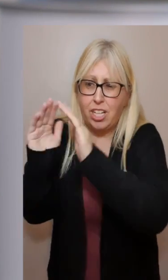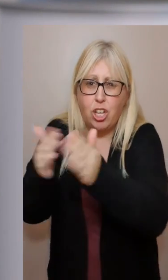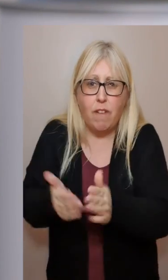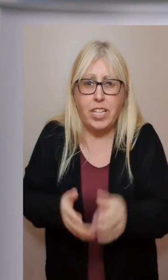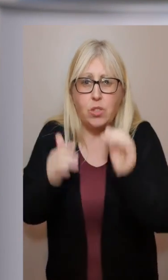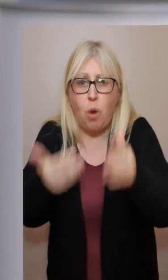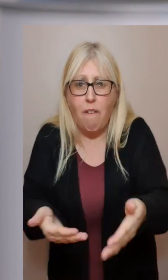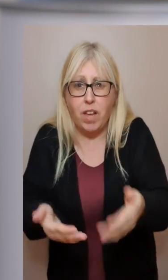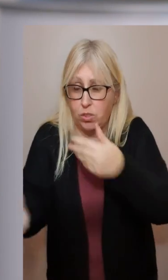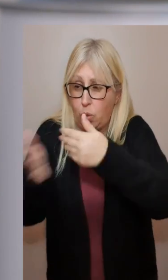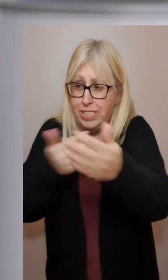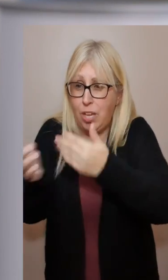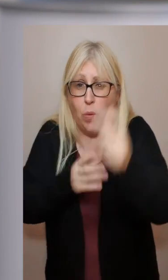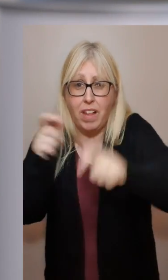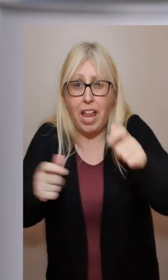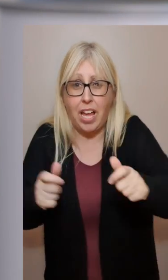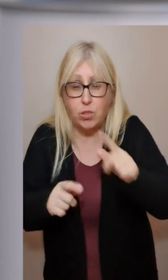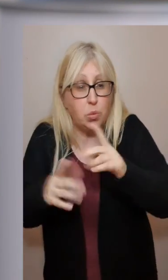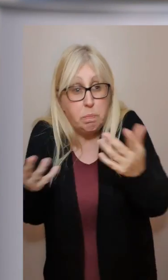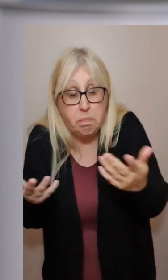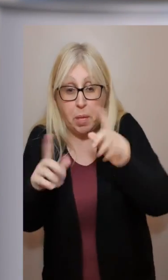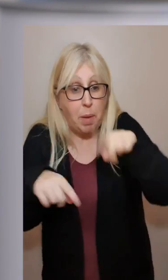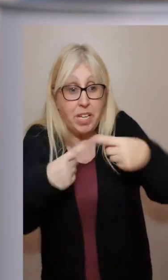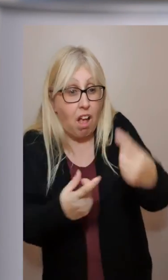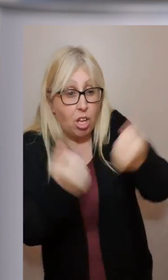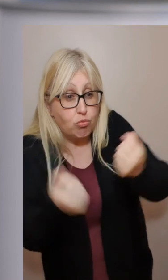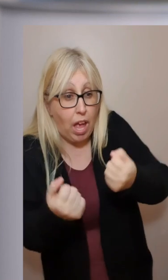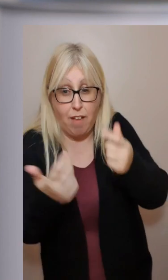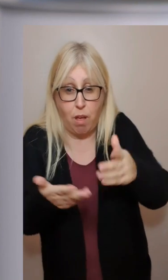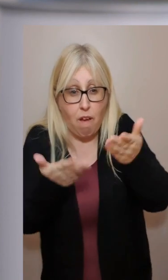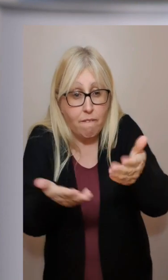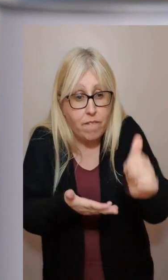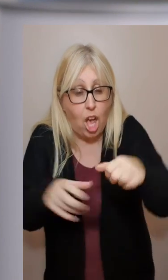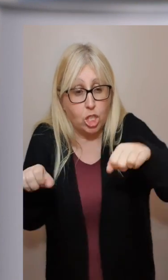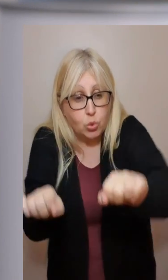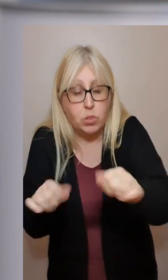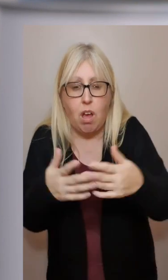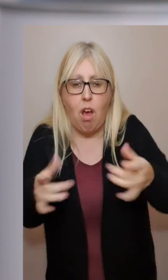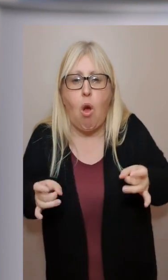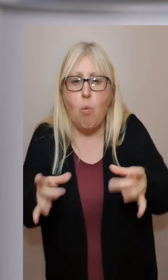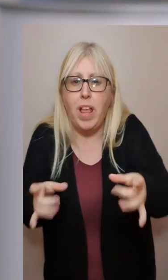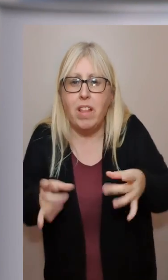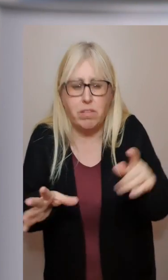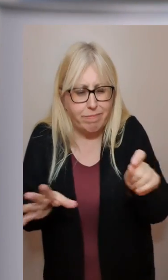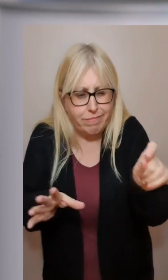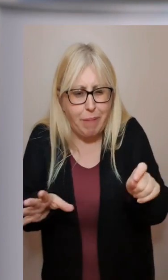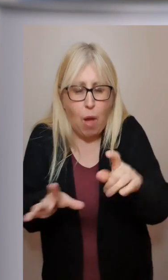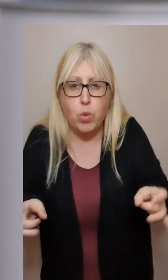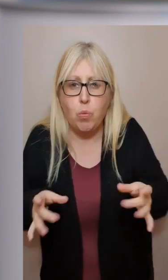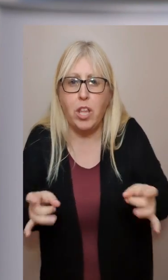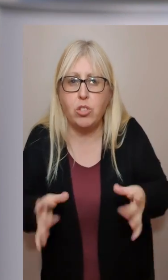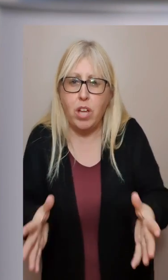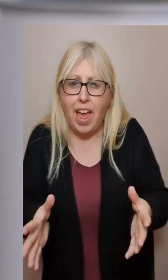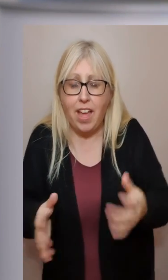with clients that may not be driving, but they may require a scooter, or they may require a wheelchair, a powered wheelchair. So